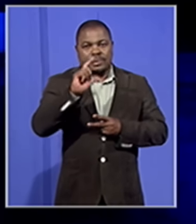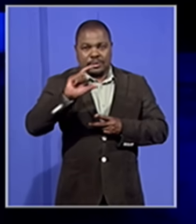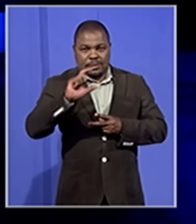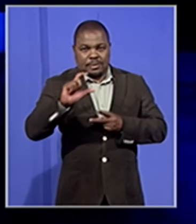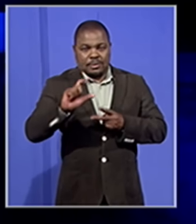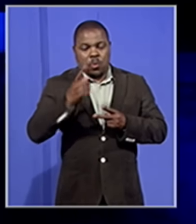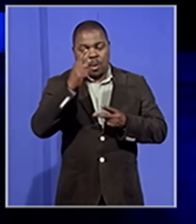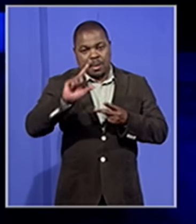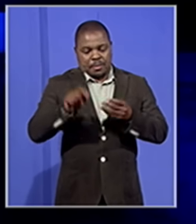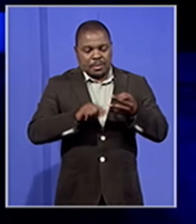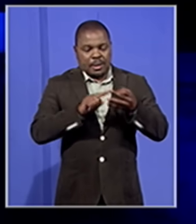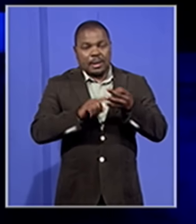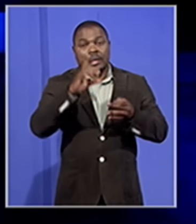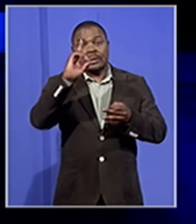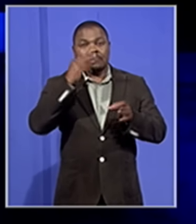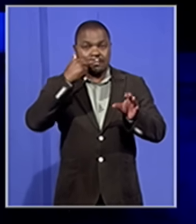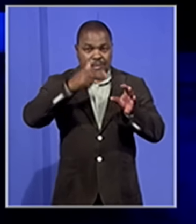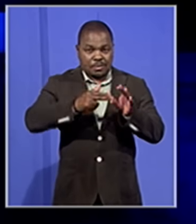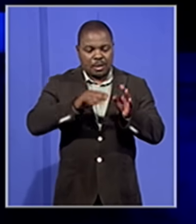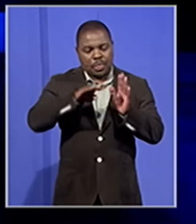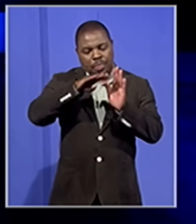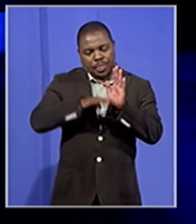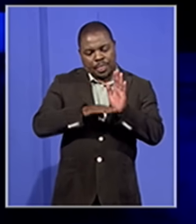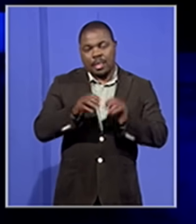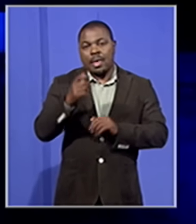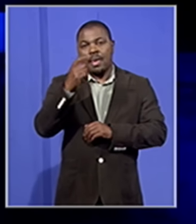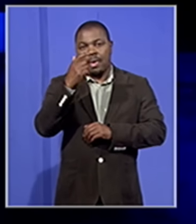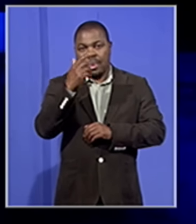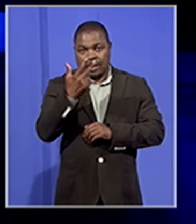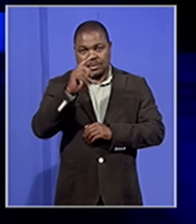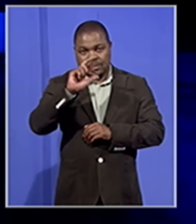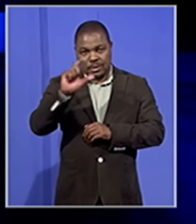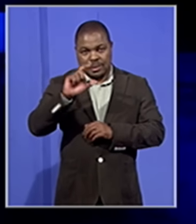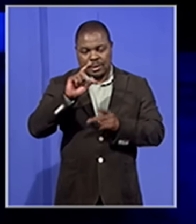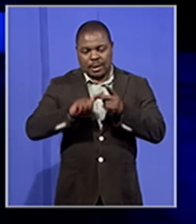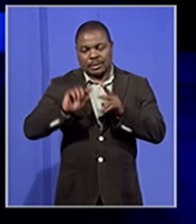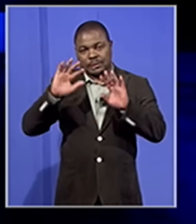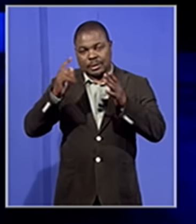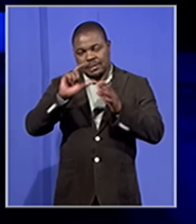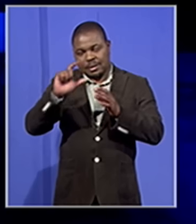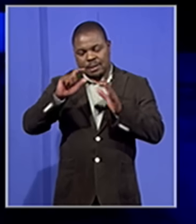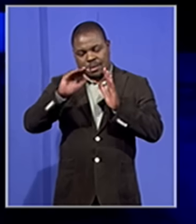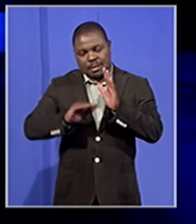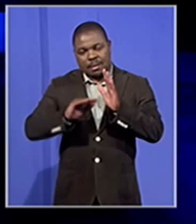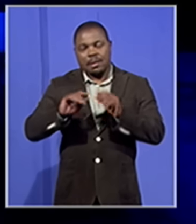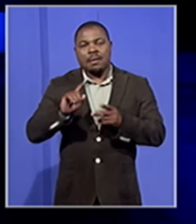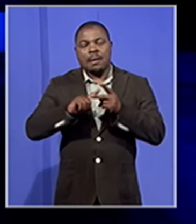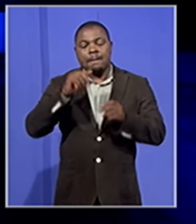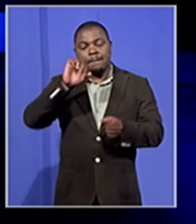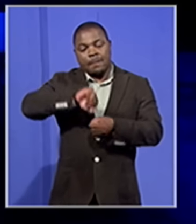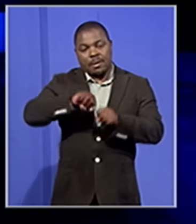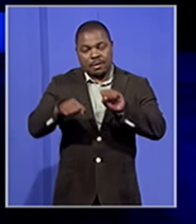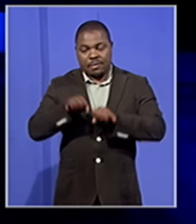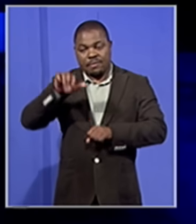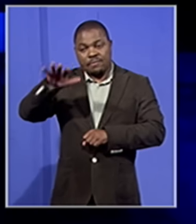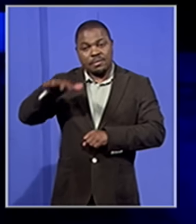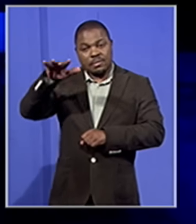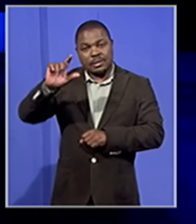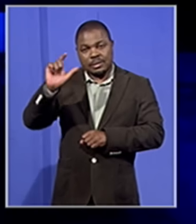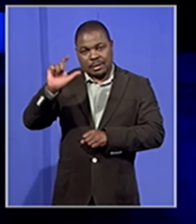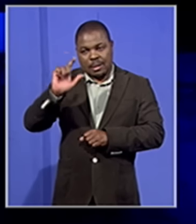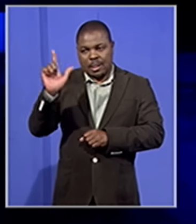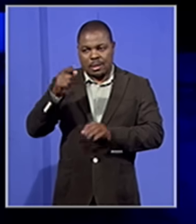litara. Diesel yona e tla theoha ka 8 cents le 10 cents litara, athe parafini yona e tla theoha ka 15 cents litara. Jwale